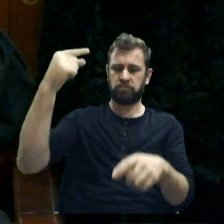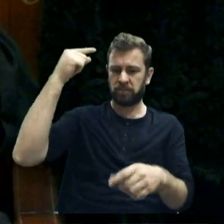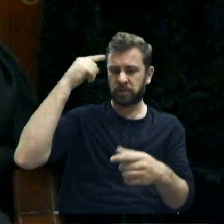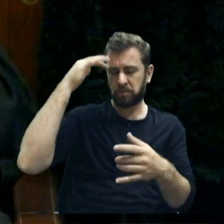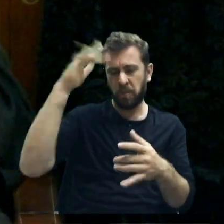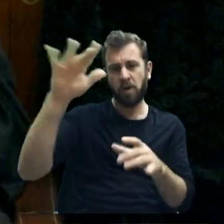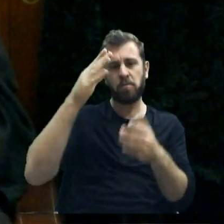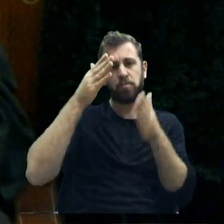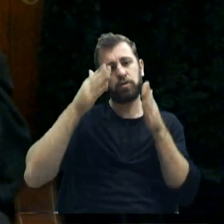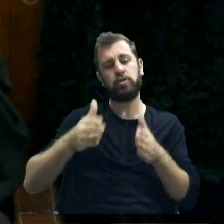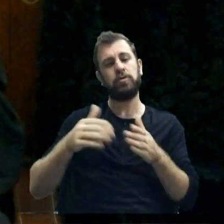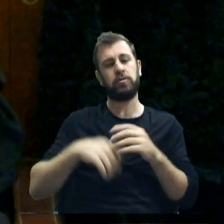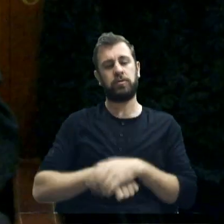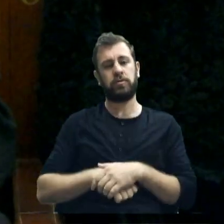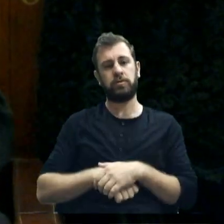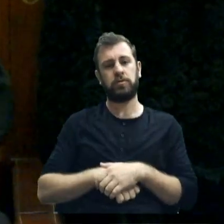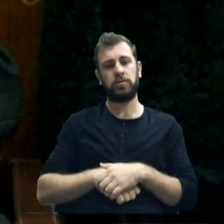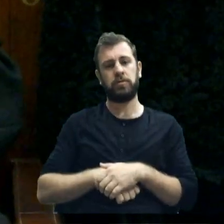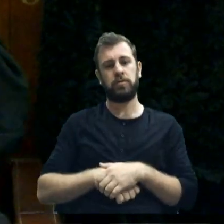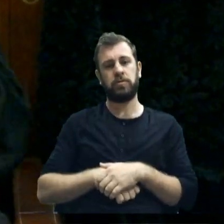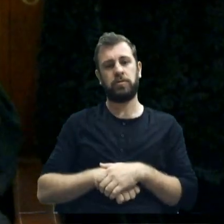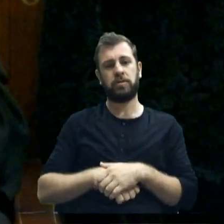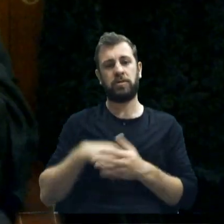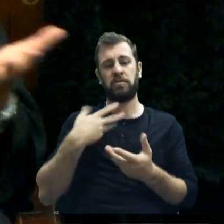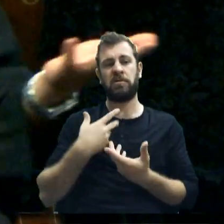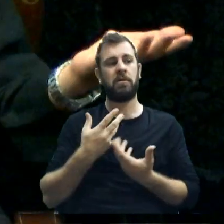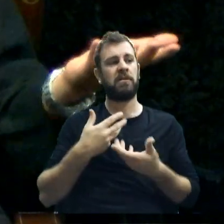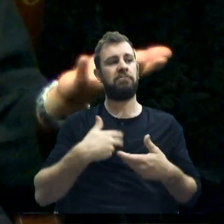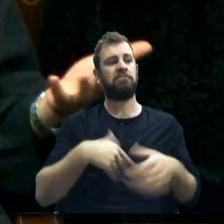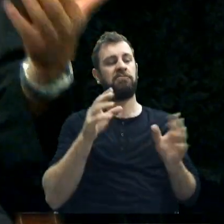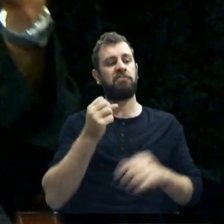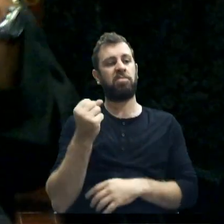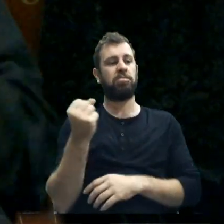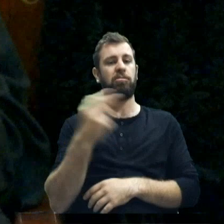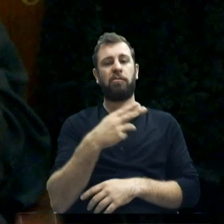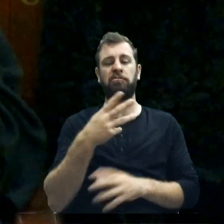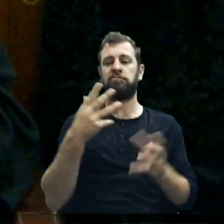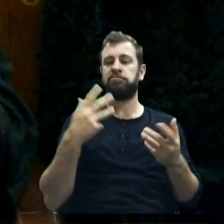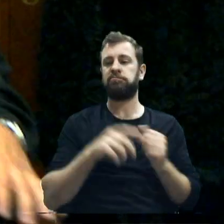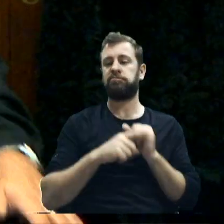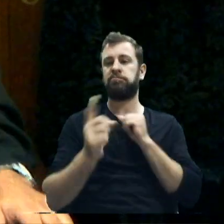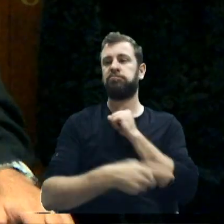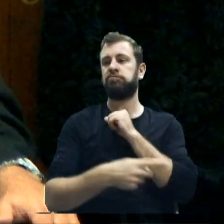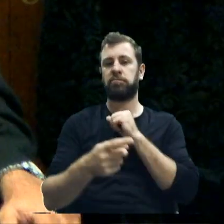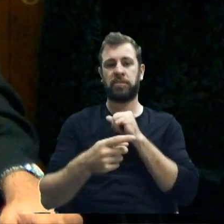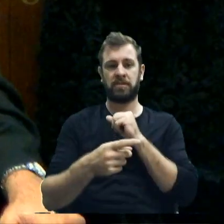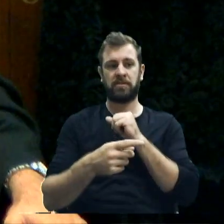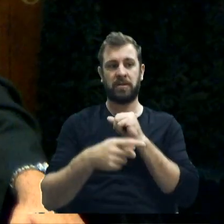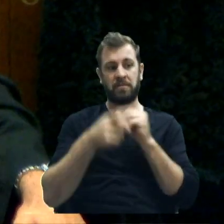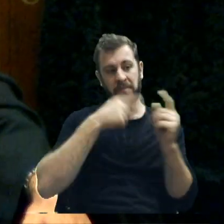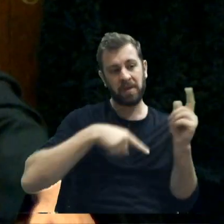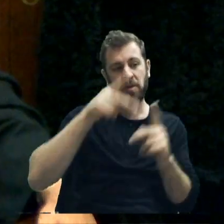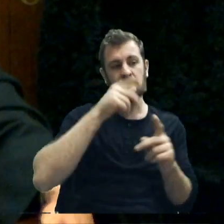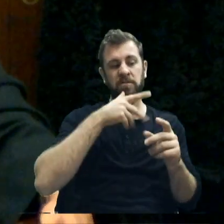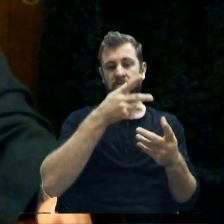throw it away for a circle that doesn't care about themselves and certainly about you.